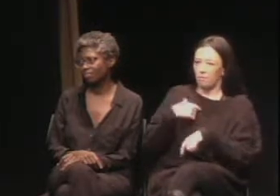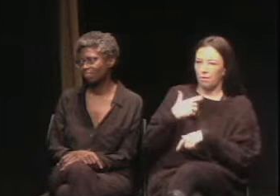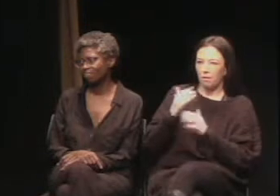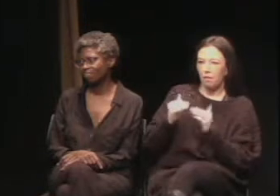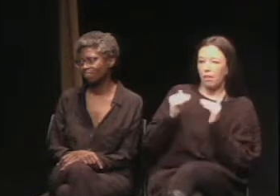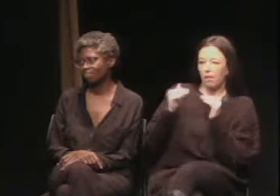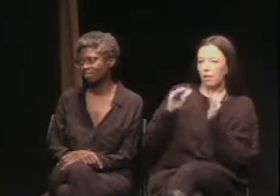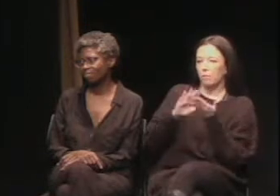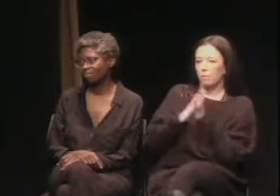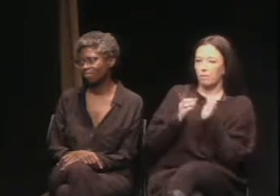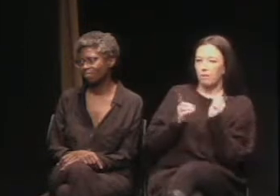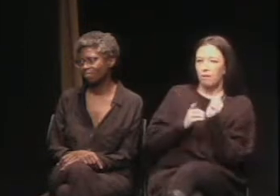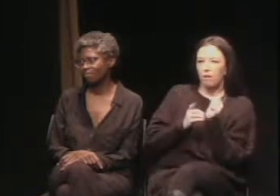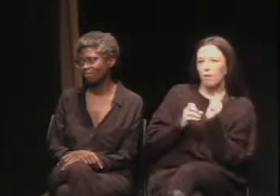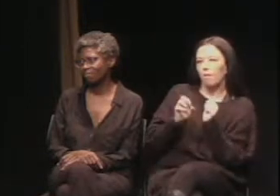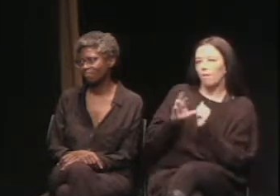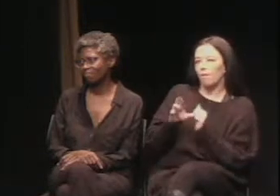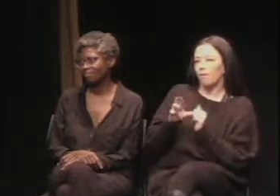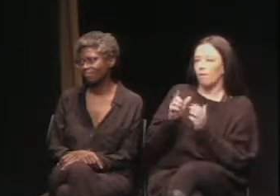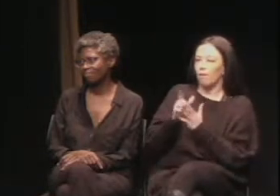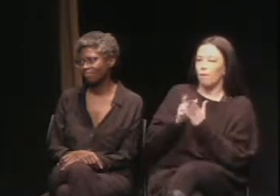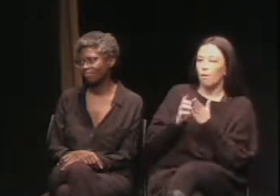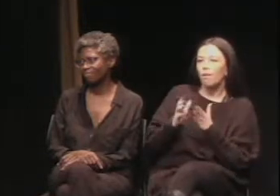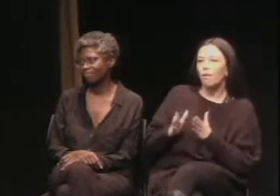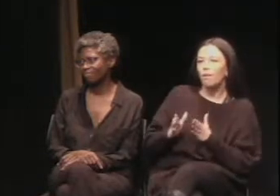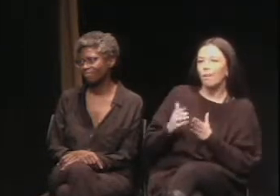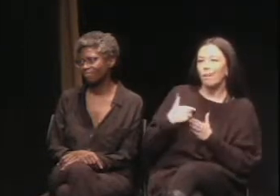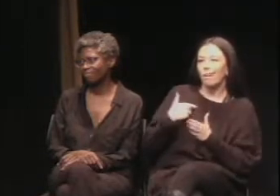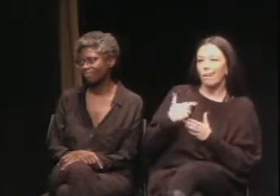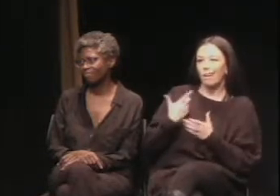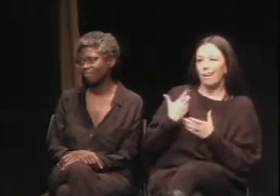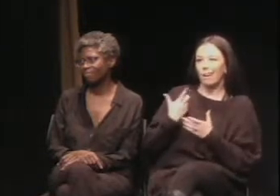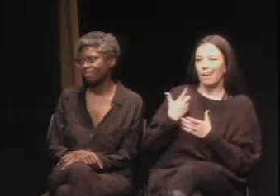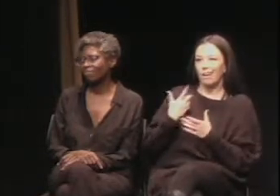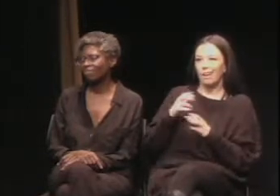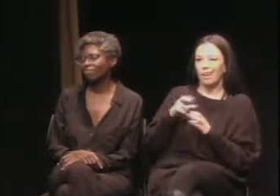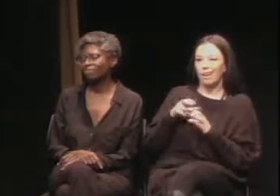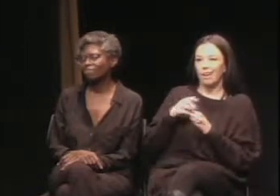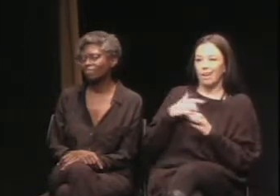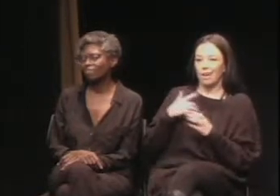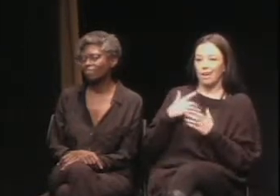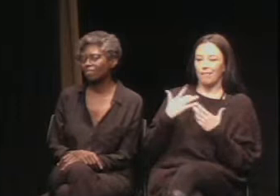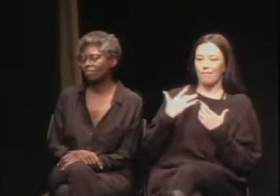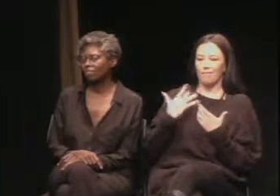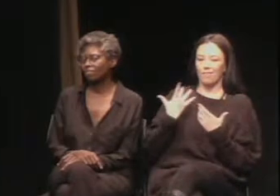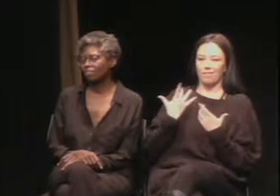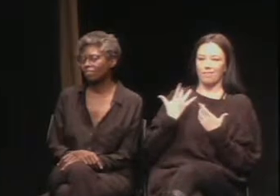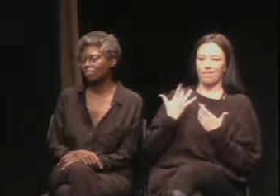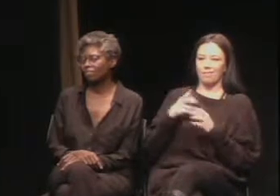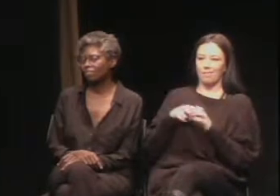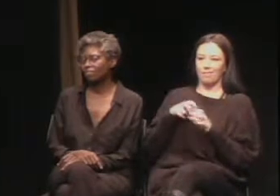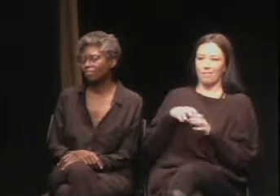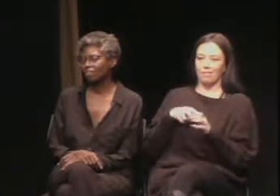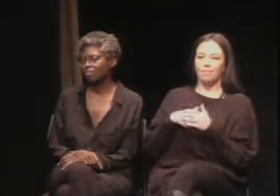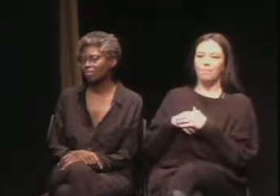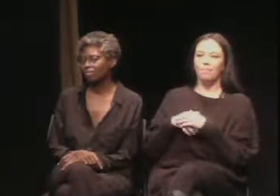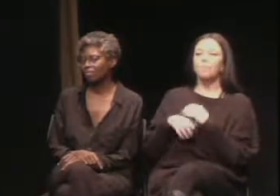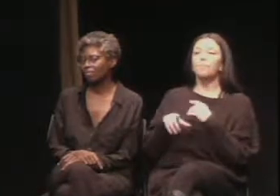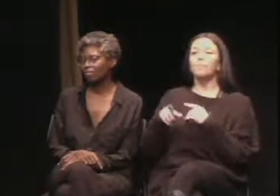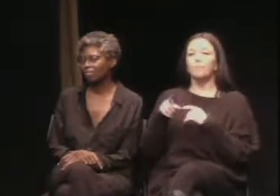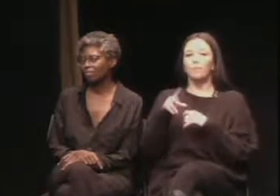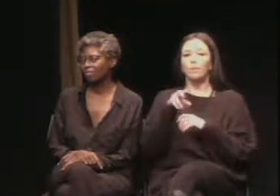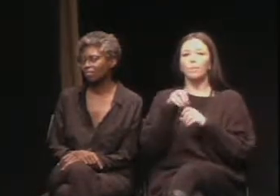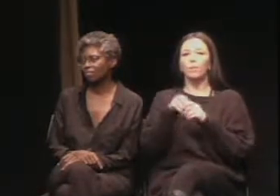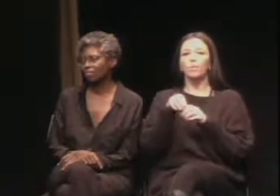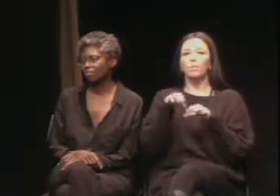you're a doctor, and I'm left out. Yeah. The thing is, part of what